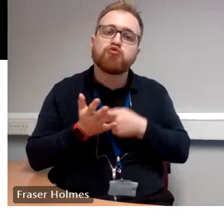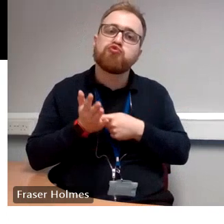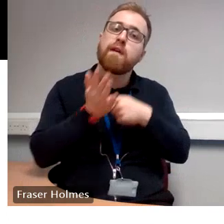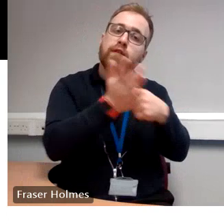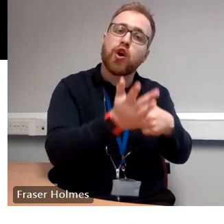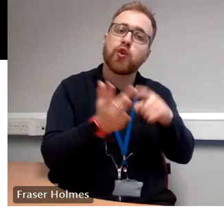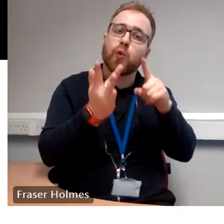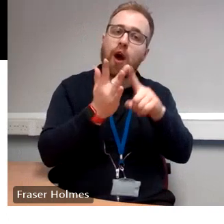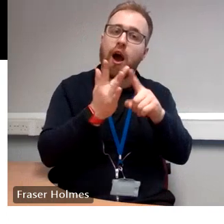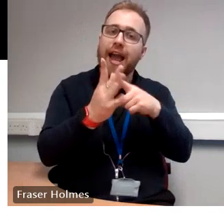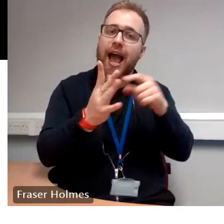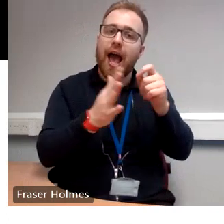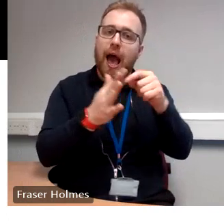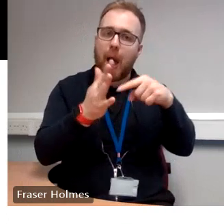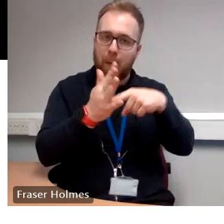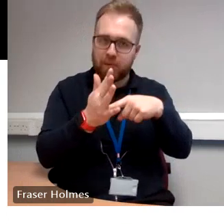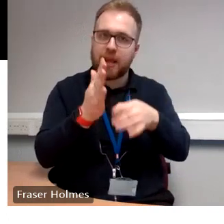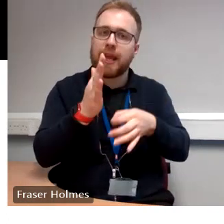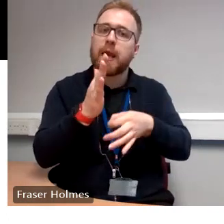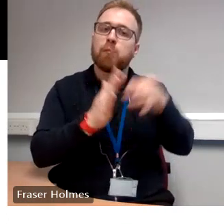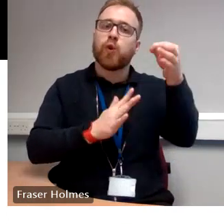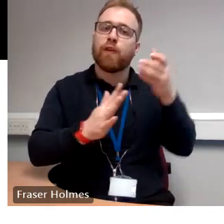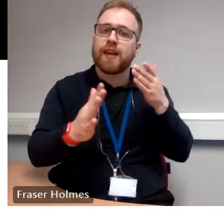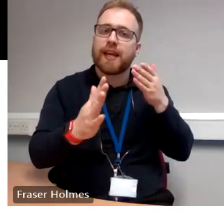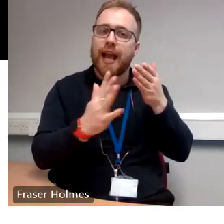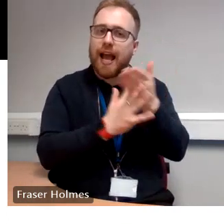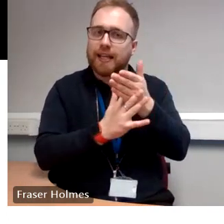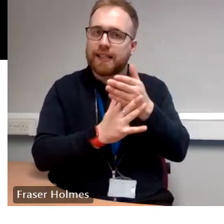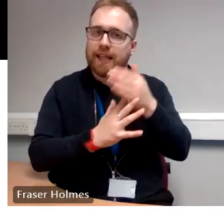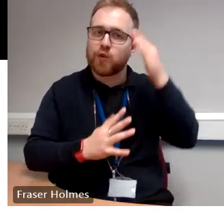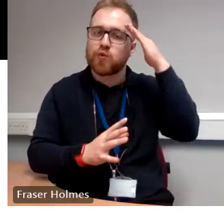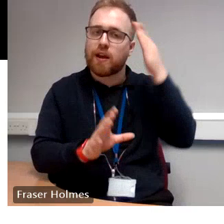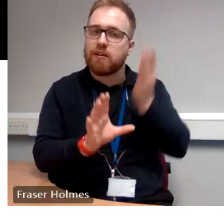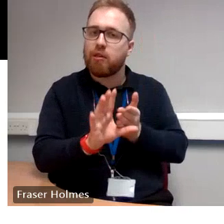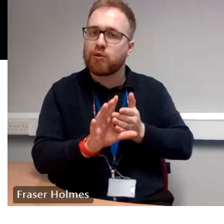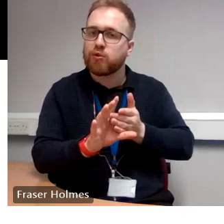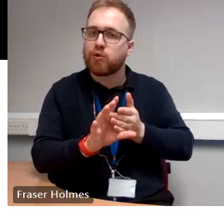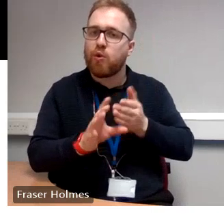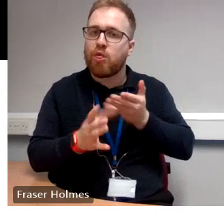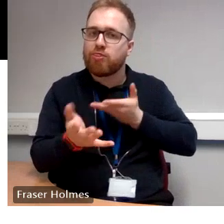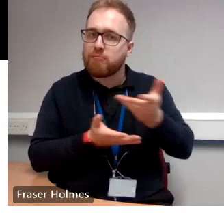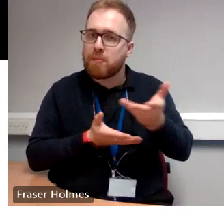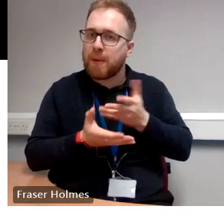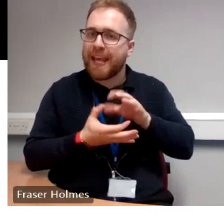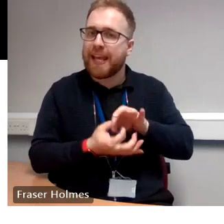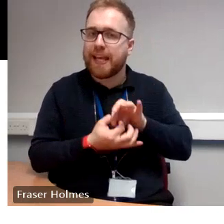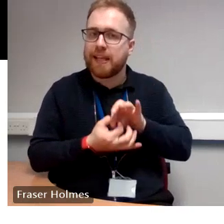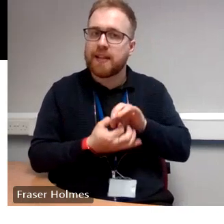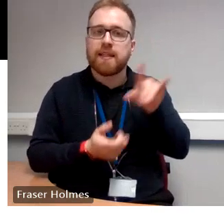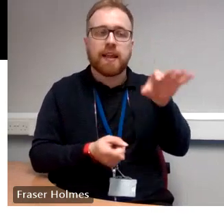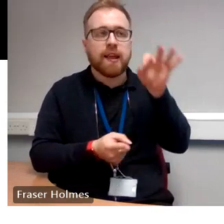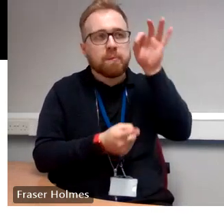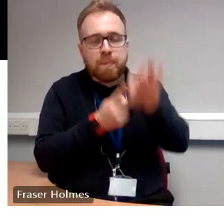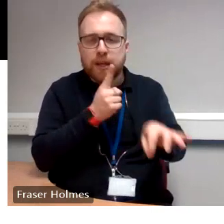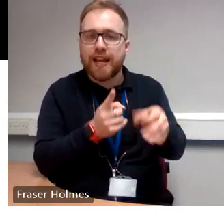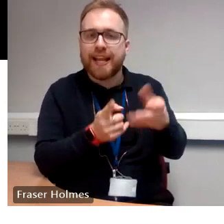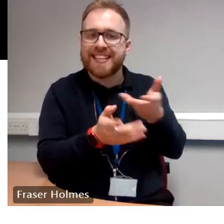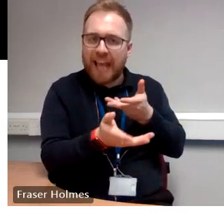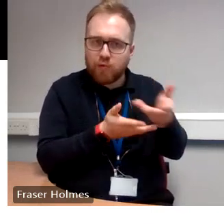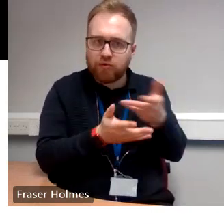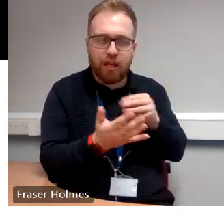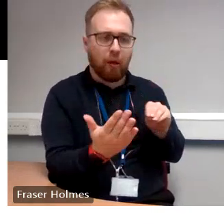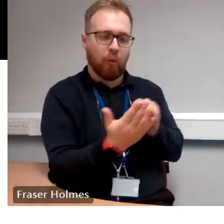the IAPT service, which is improving access to psychological therapies. It was a referral to specialist counselling where he joined the